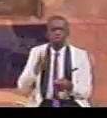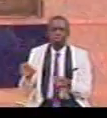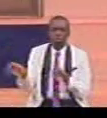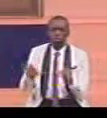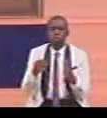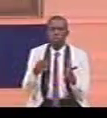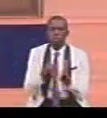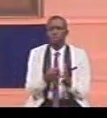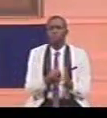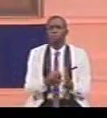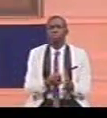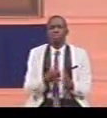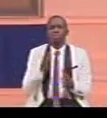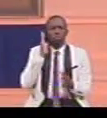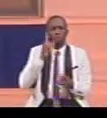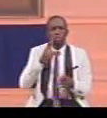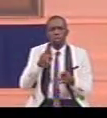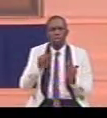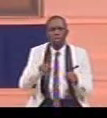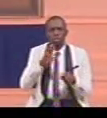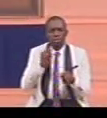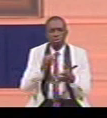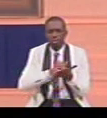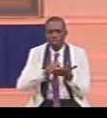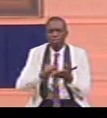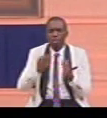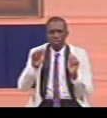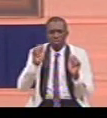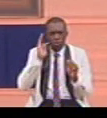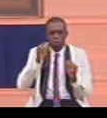would it remain permanent amen